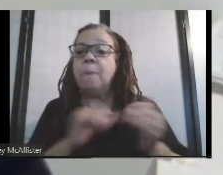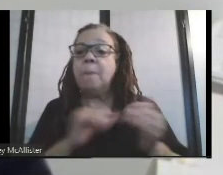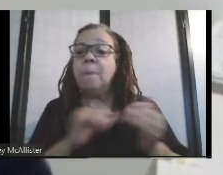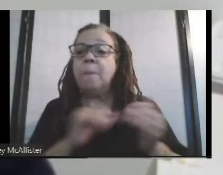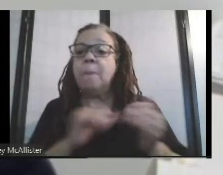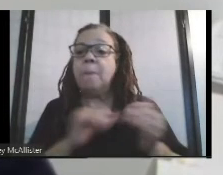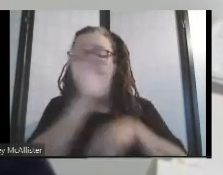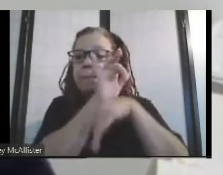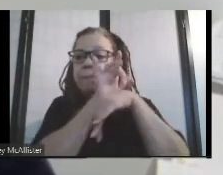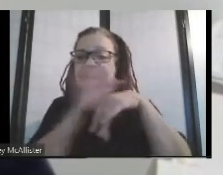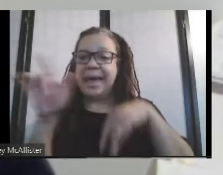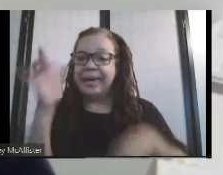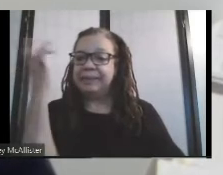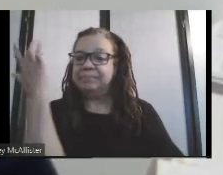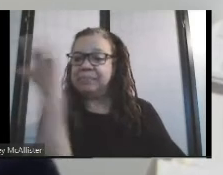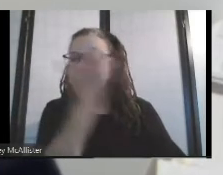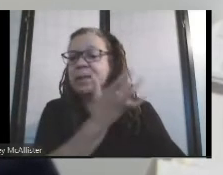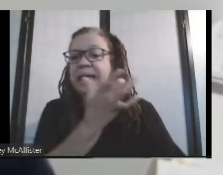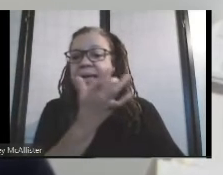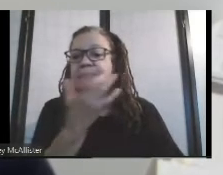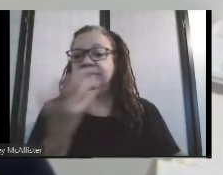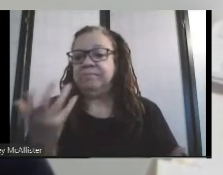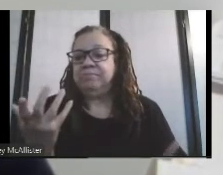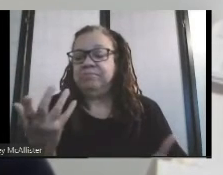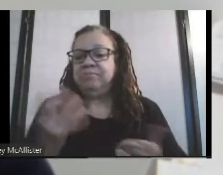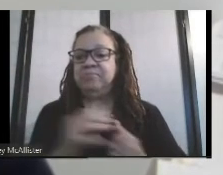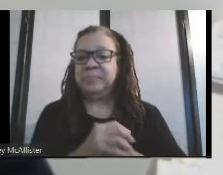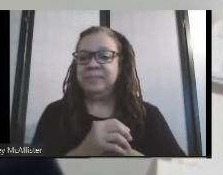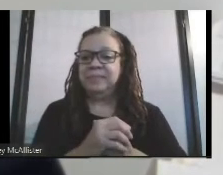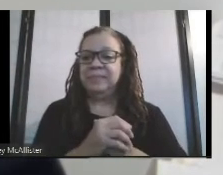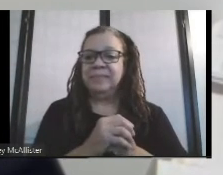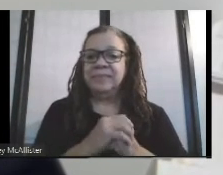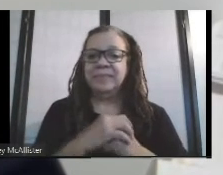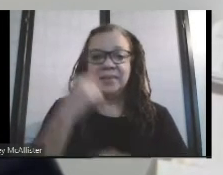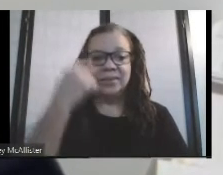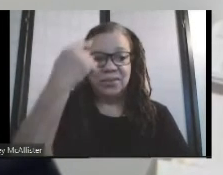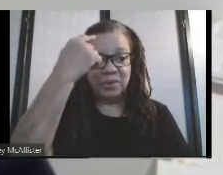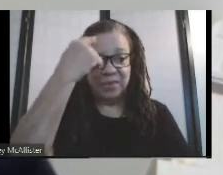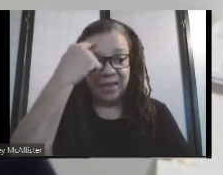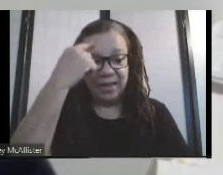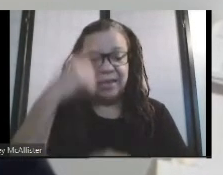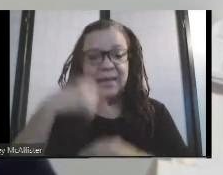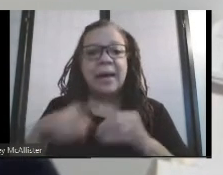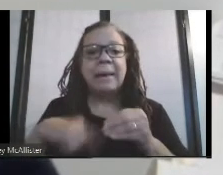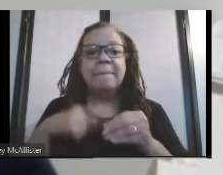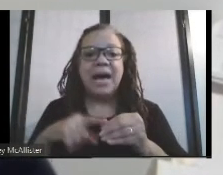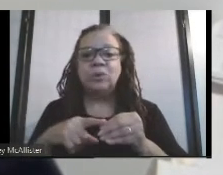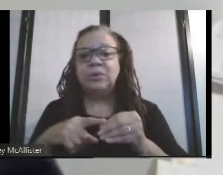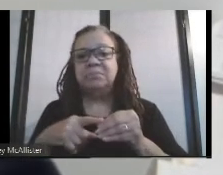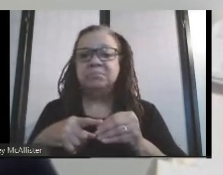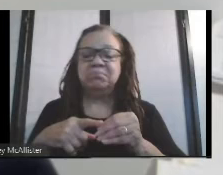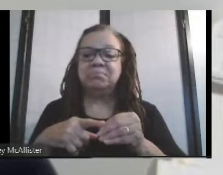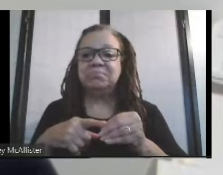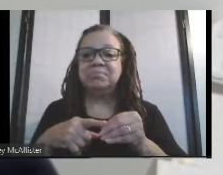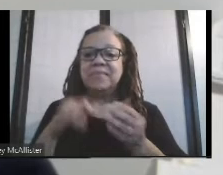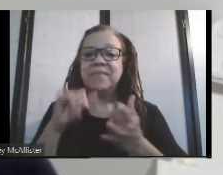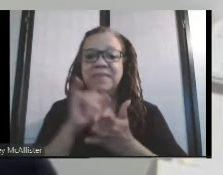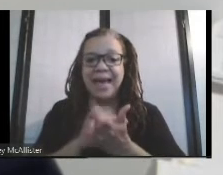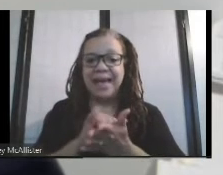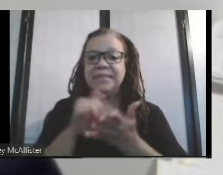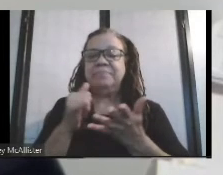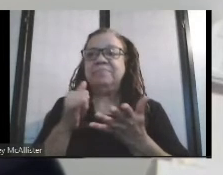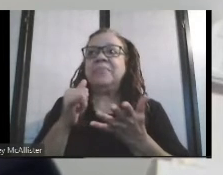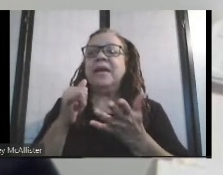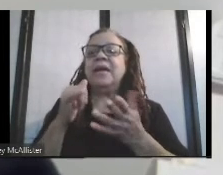you know, just a sort of a blank figure. So I think a lot of it is, you know, probably about this whole idea of, you know,